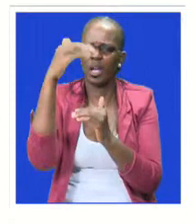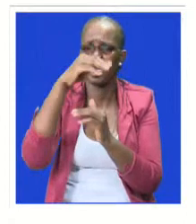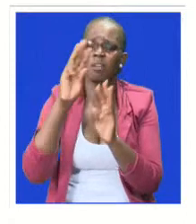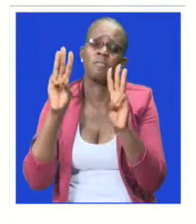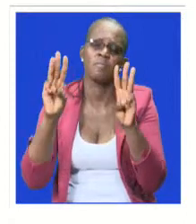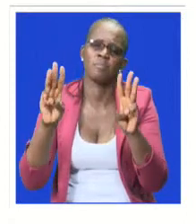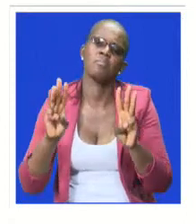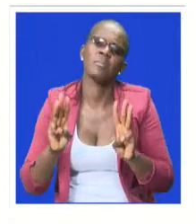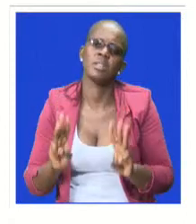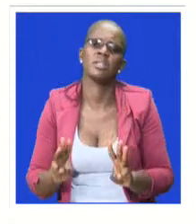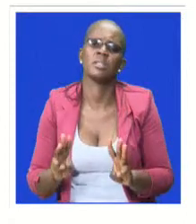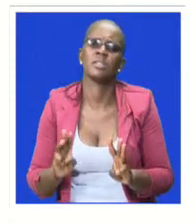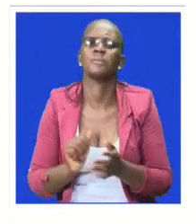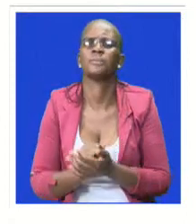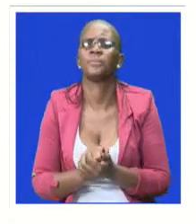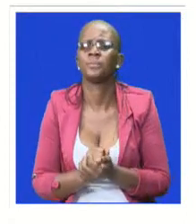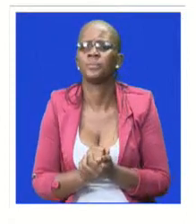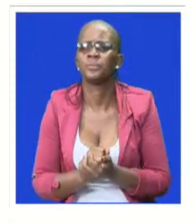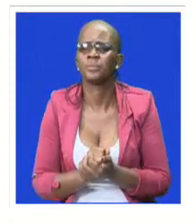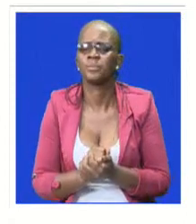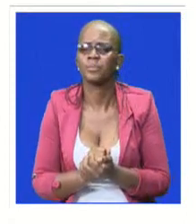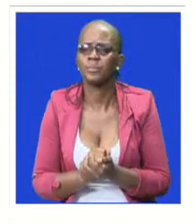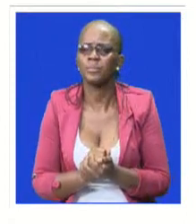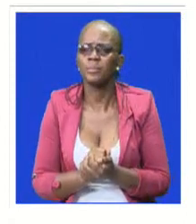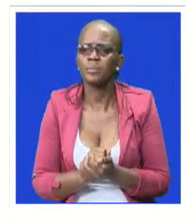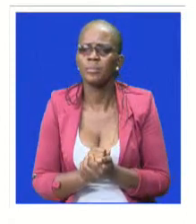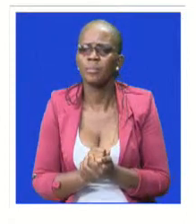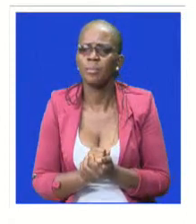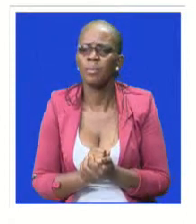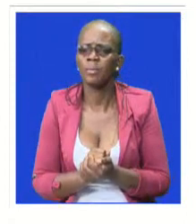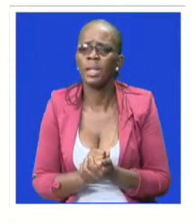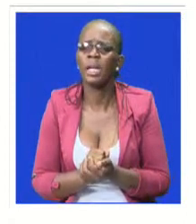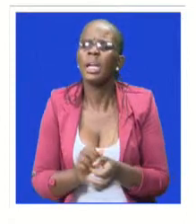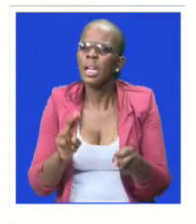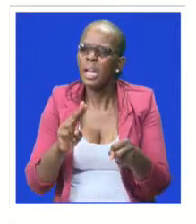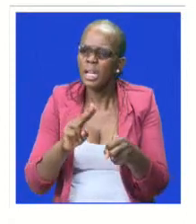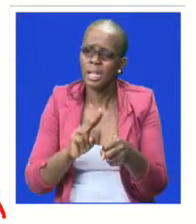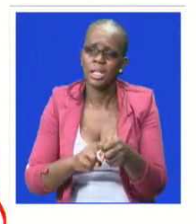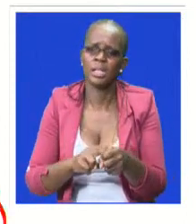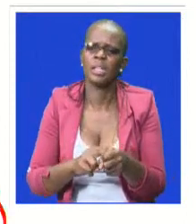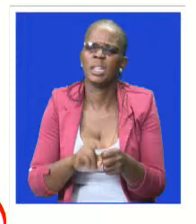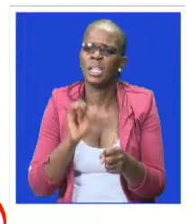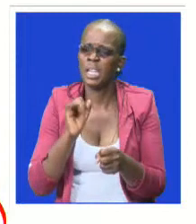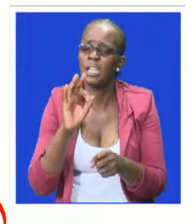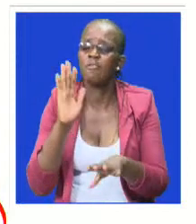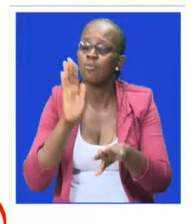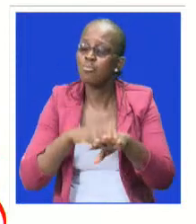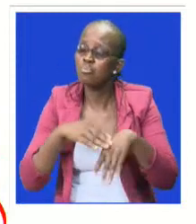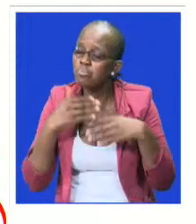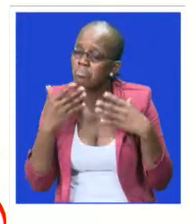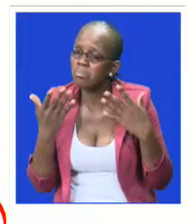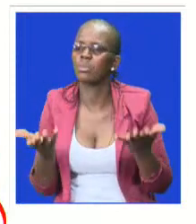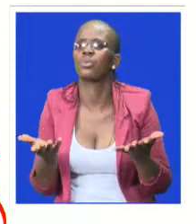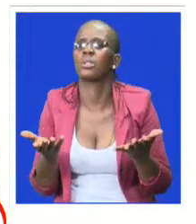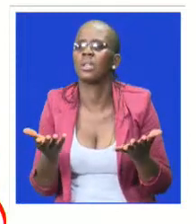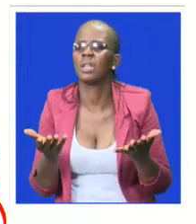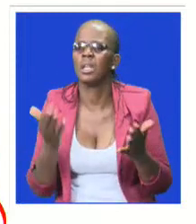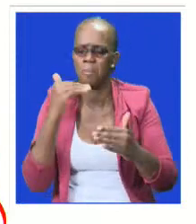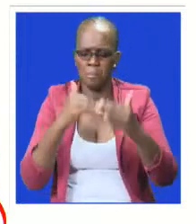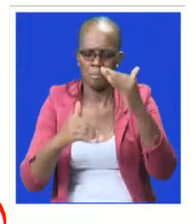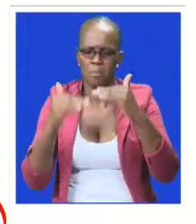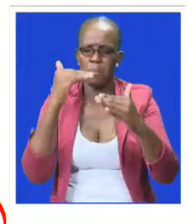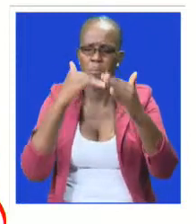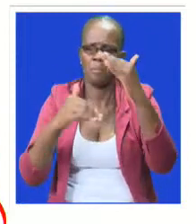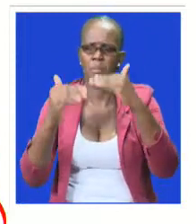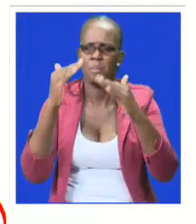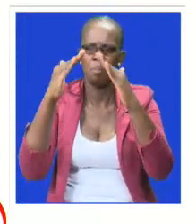no caves, they built huts from sticks and grass. Huts like this, like the